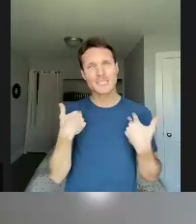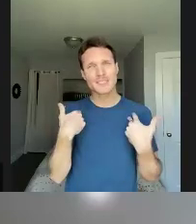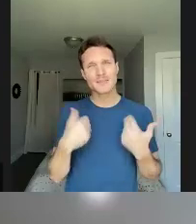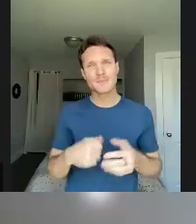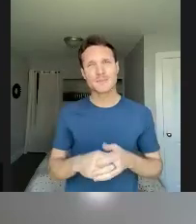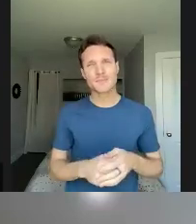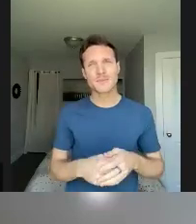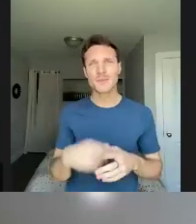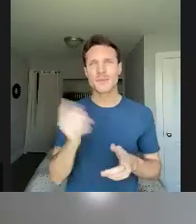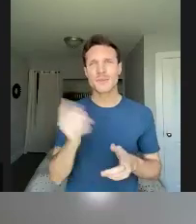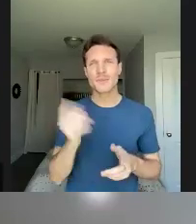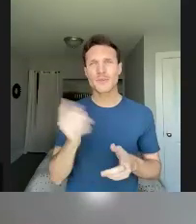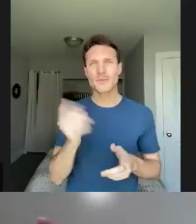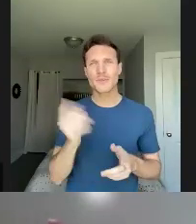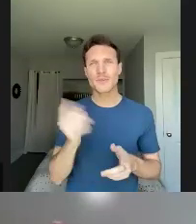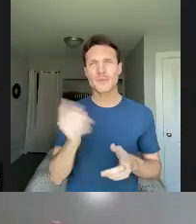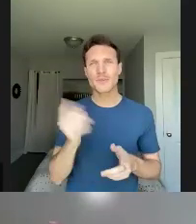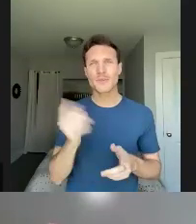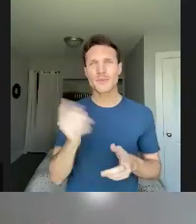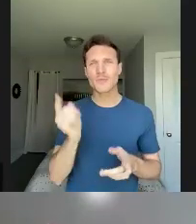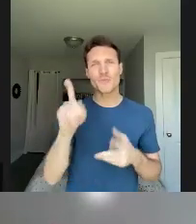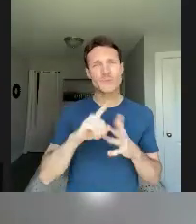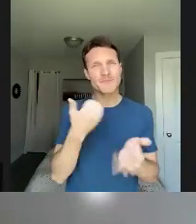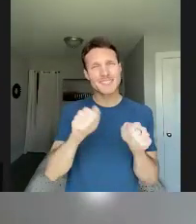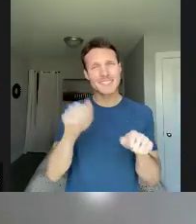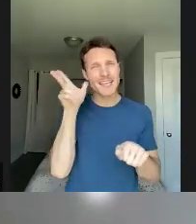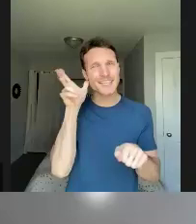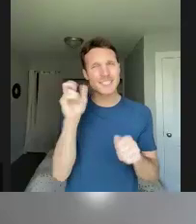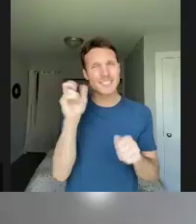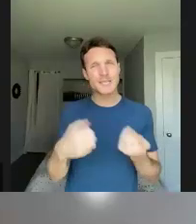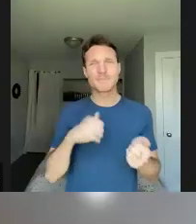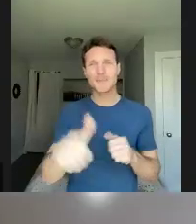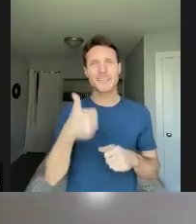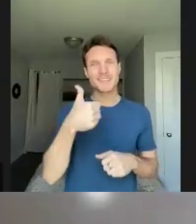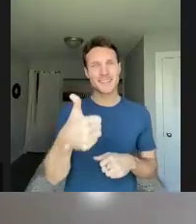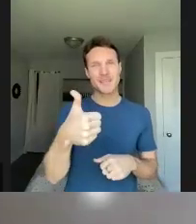me a thumbs up either on your, all right, I'm seeing some thumbs up. So,